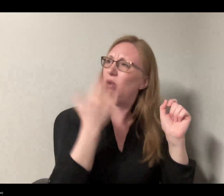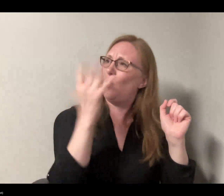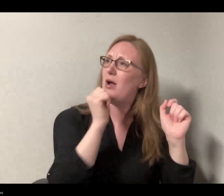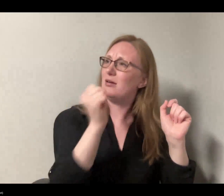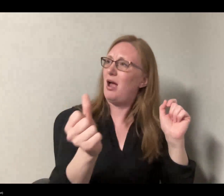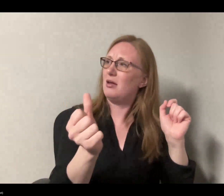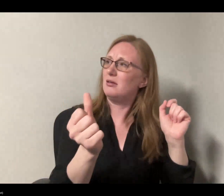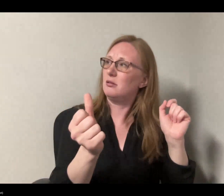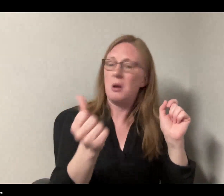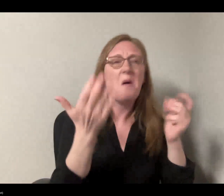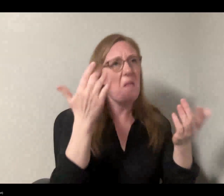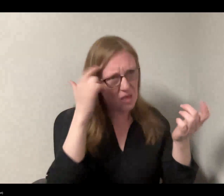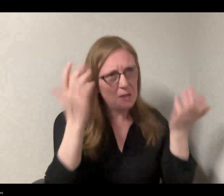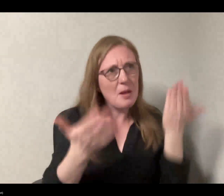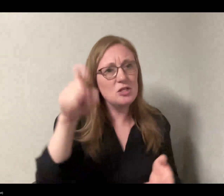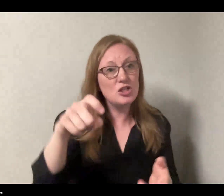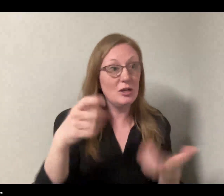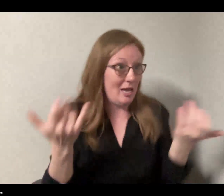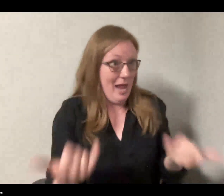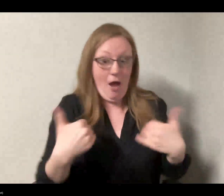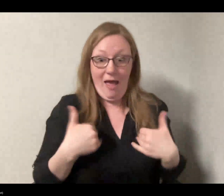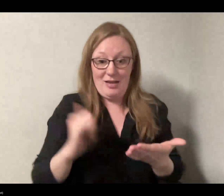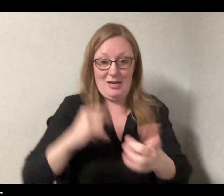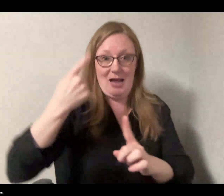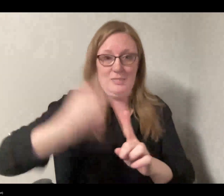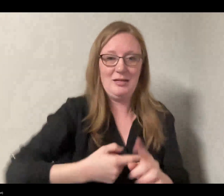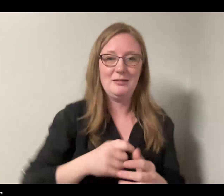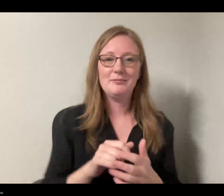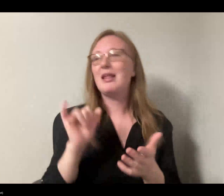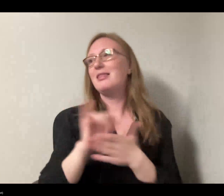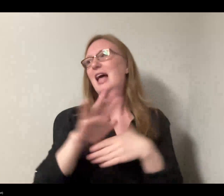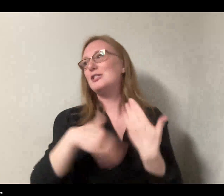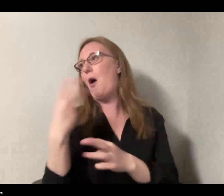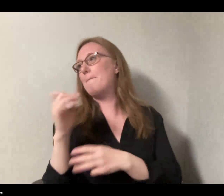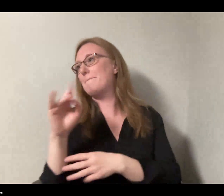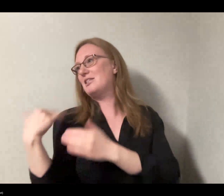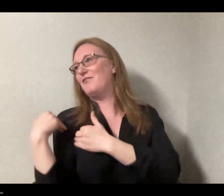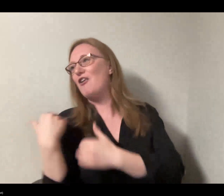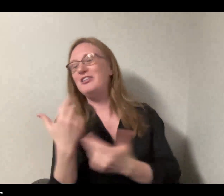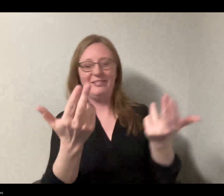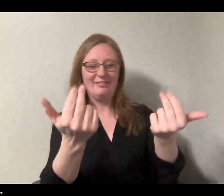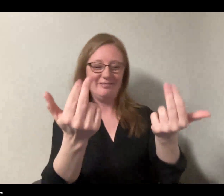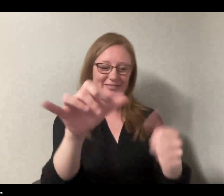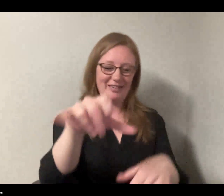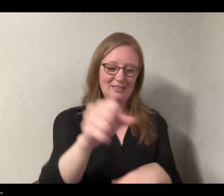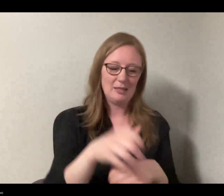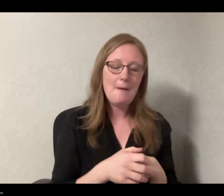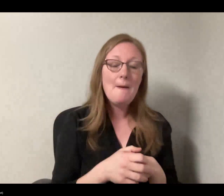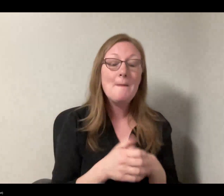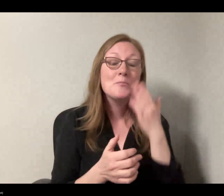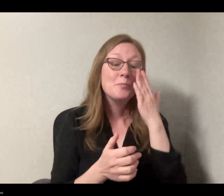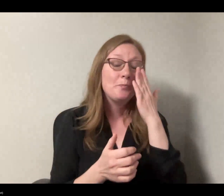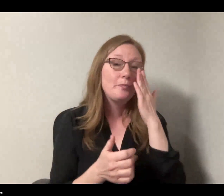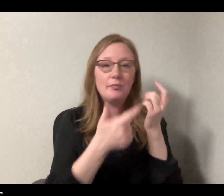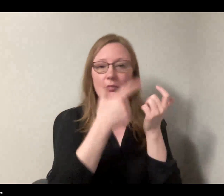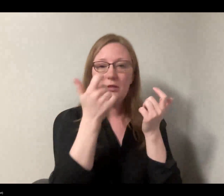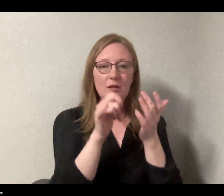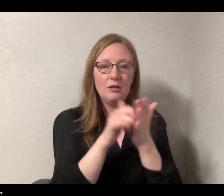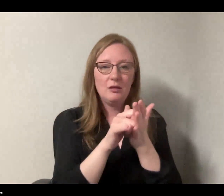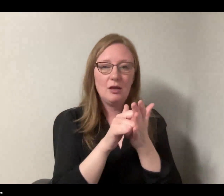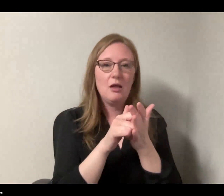know, maybe we, and then now here we are. This is all Mike's fault. Yeah, because so we're having a blast